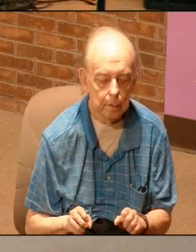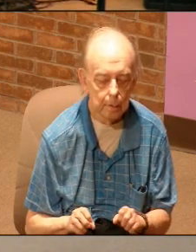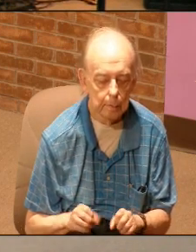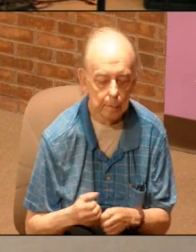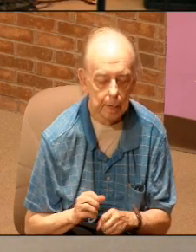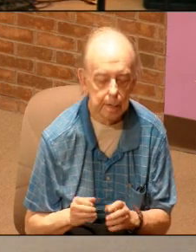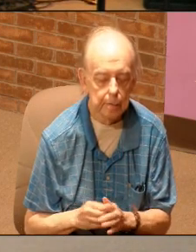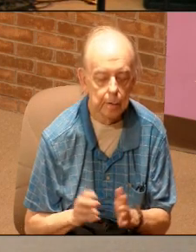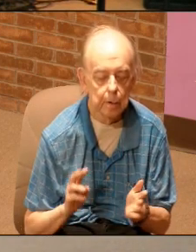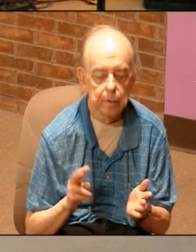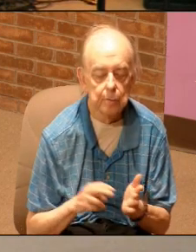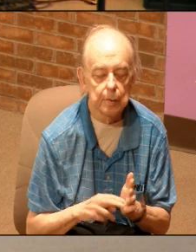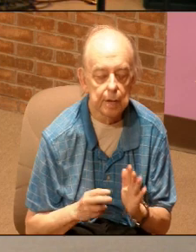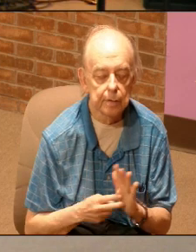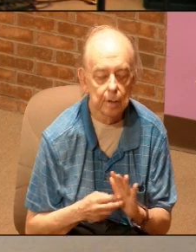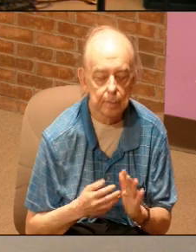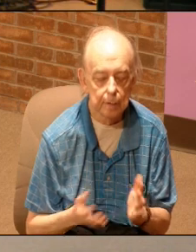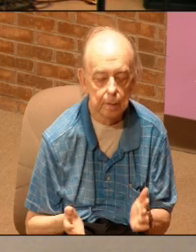meaningful, okay?